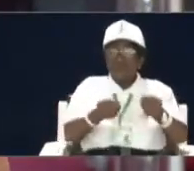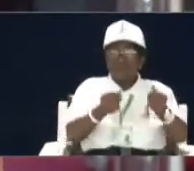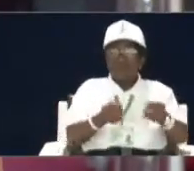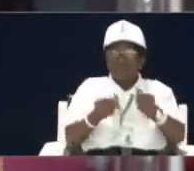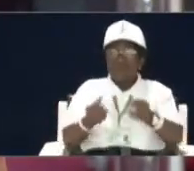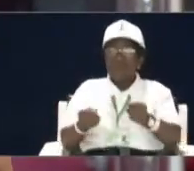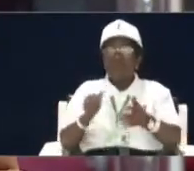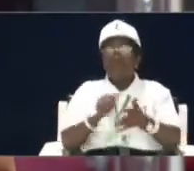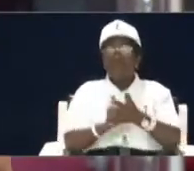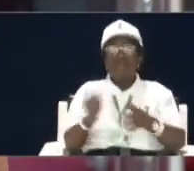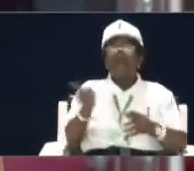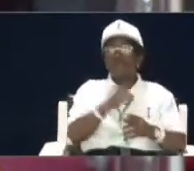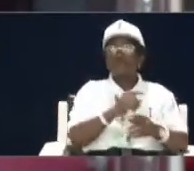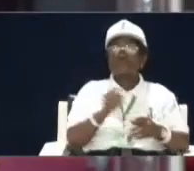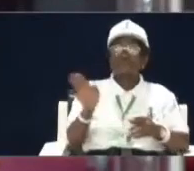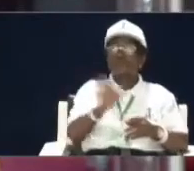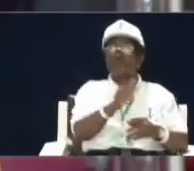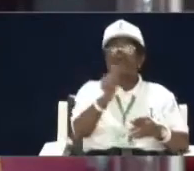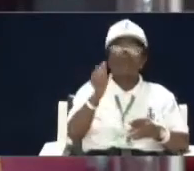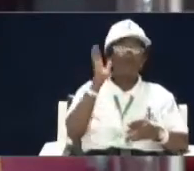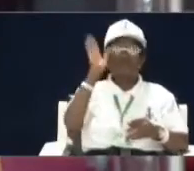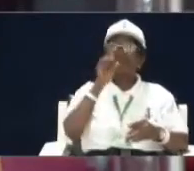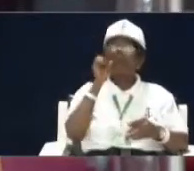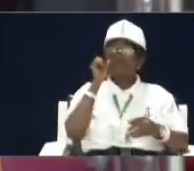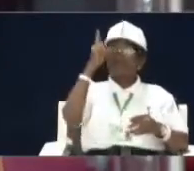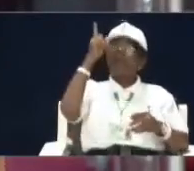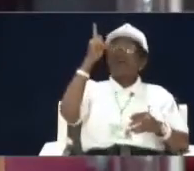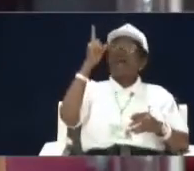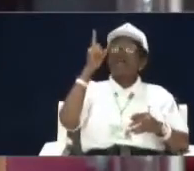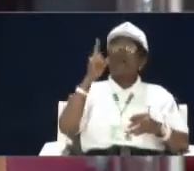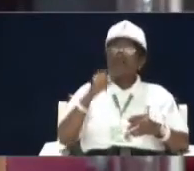that you yourself will be amazed.